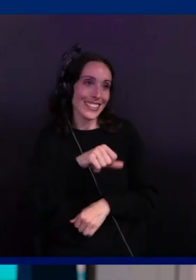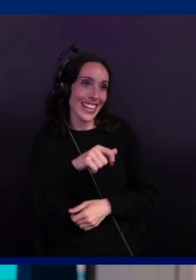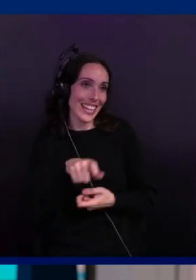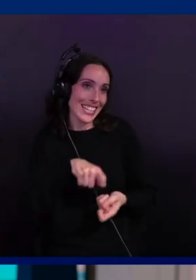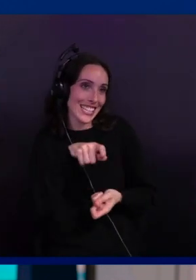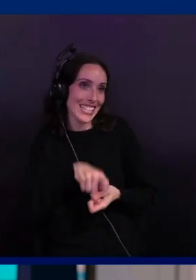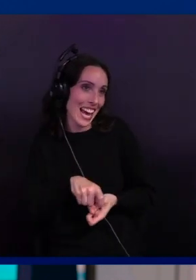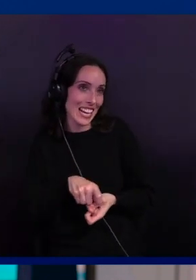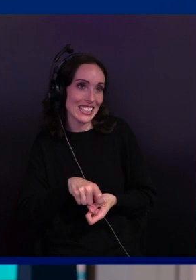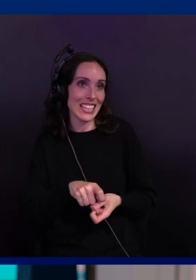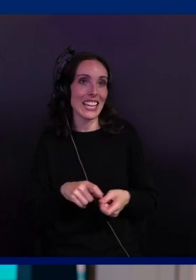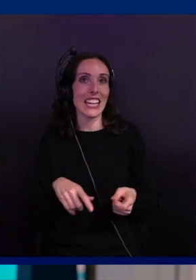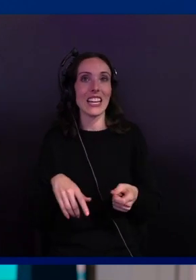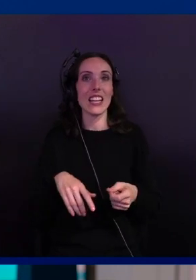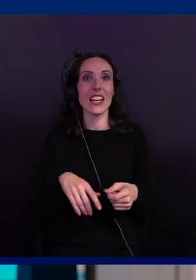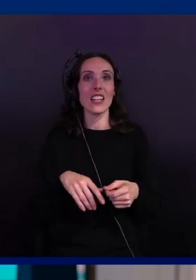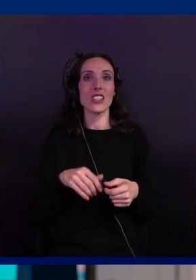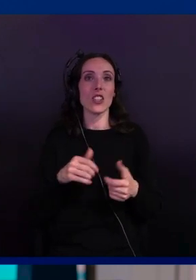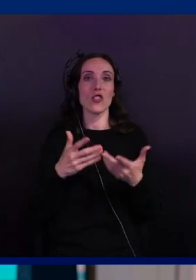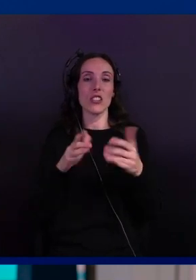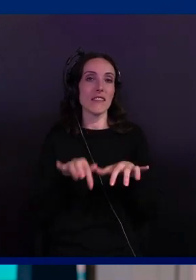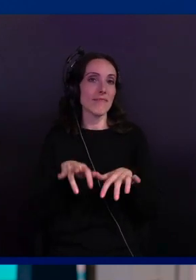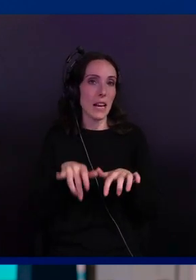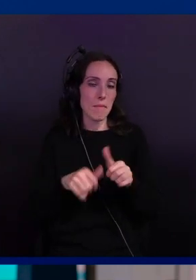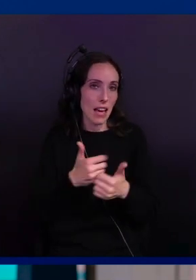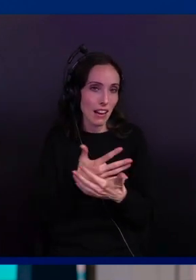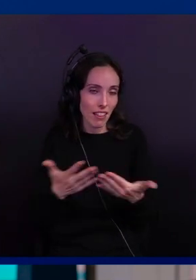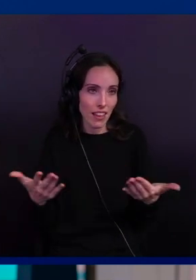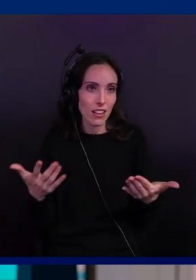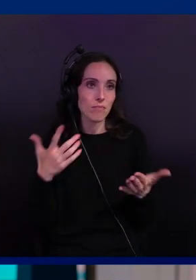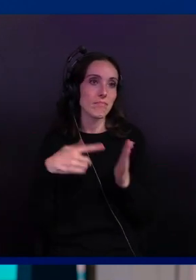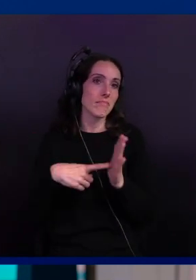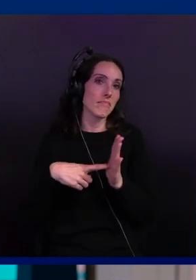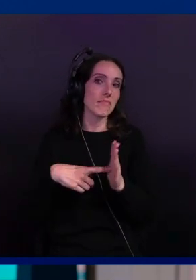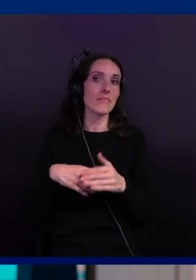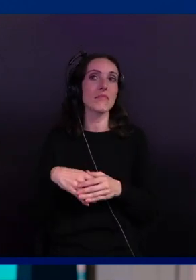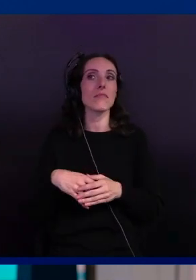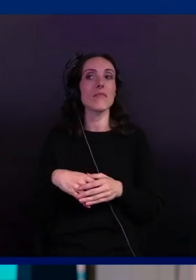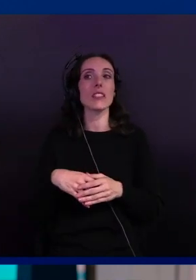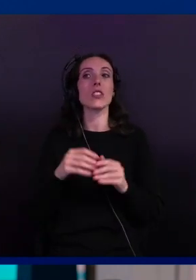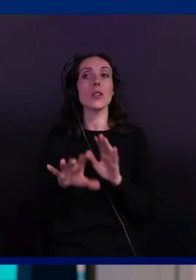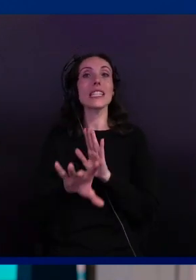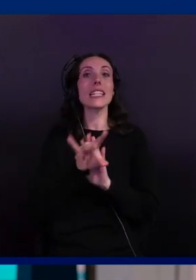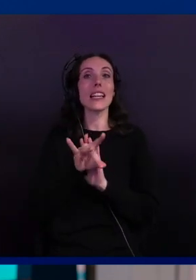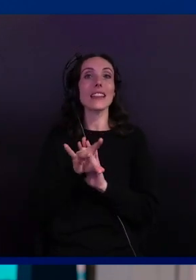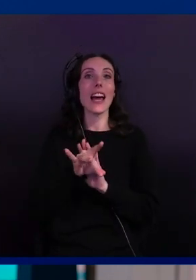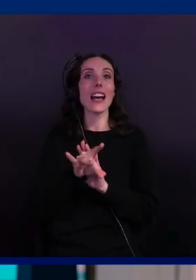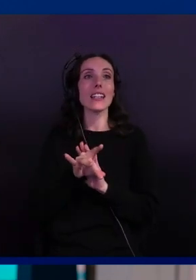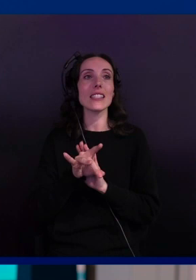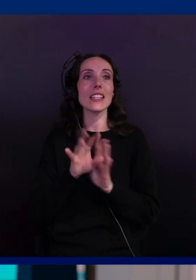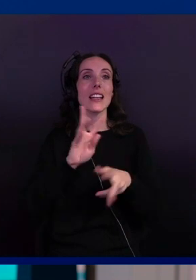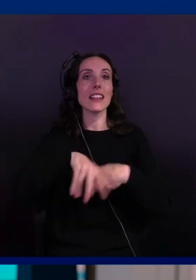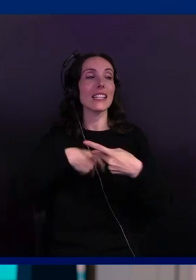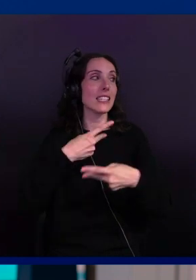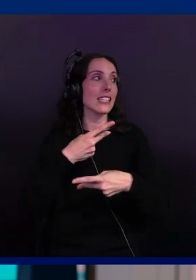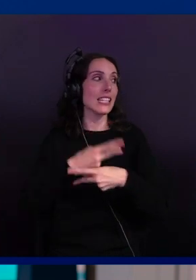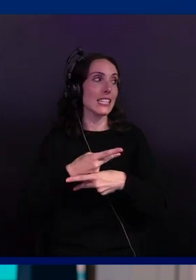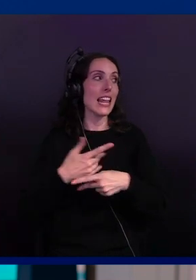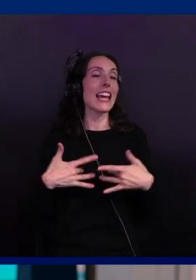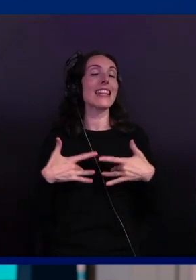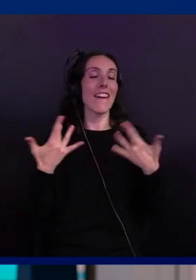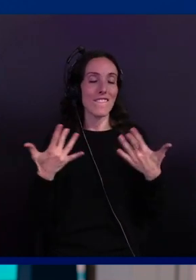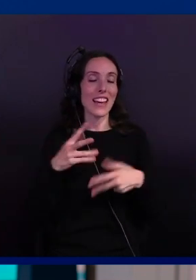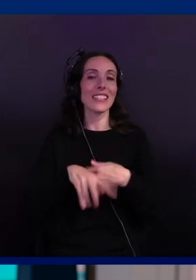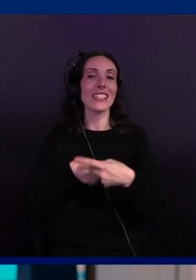June 2013 or anything. Again, we have to select the event type, that is a user registration. That is where we wanted